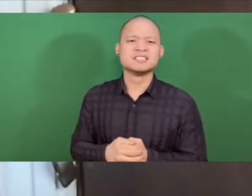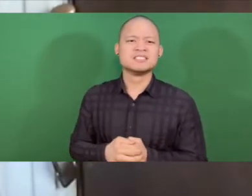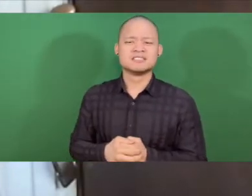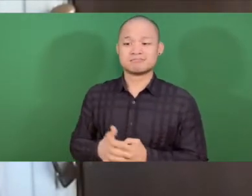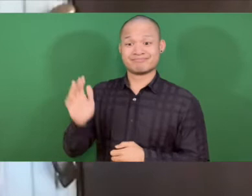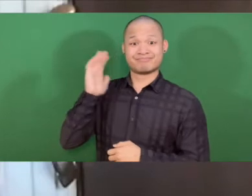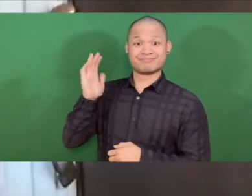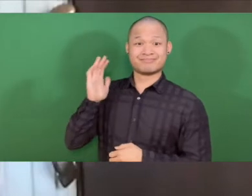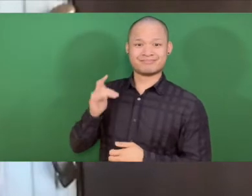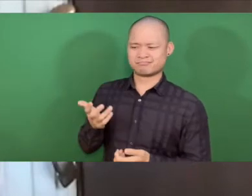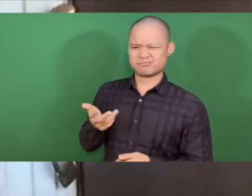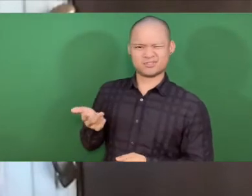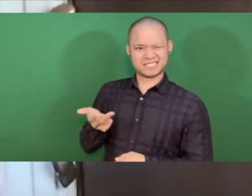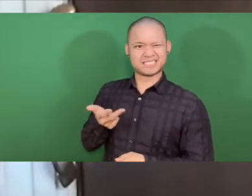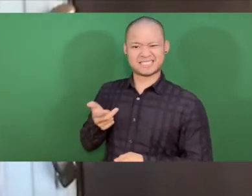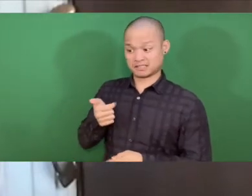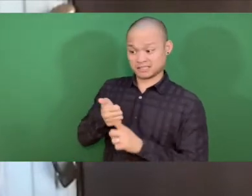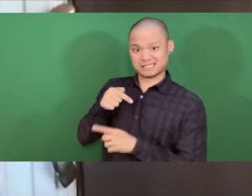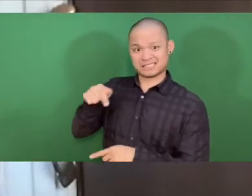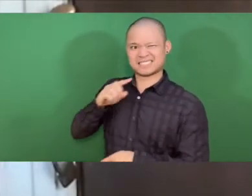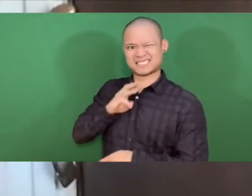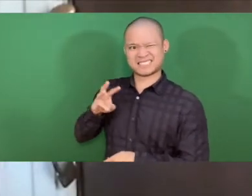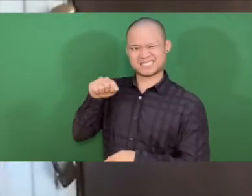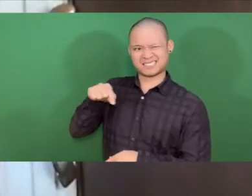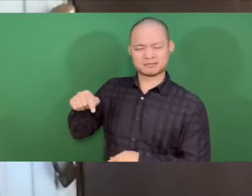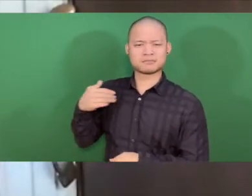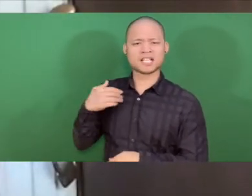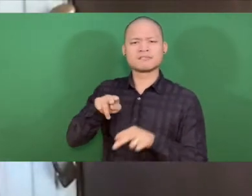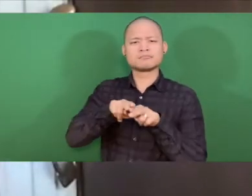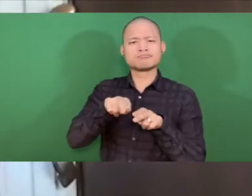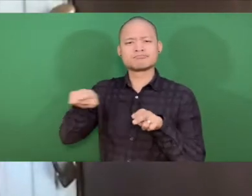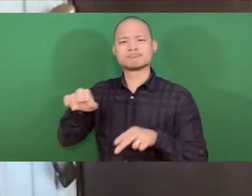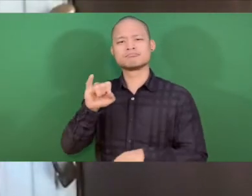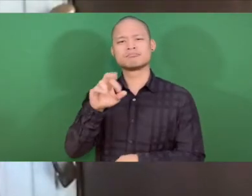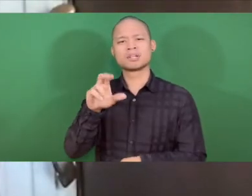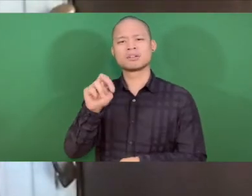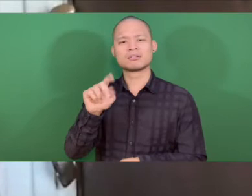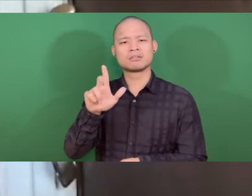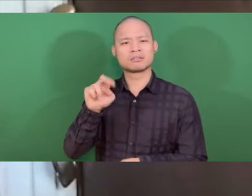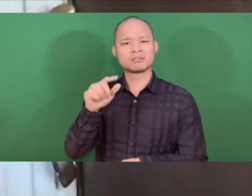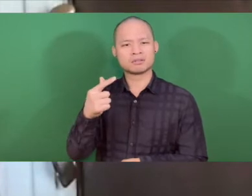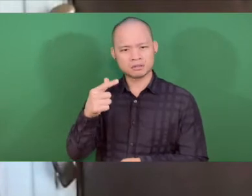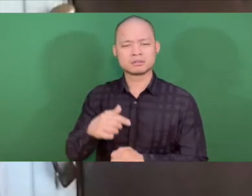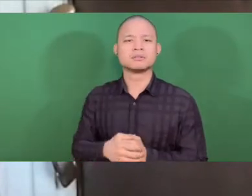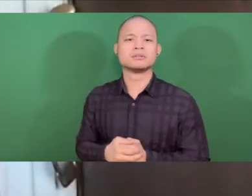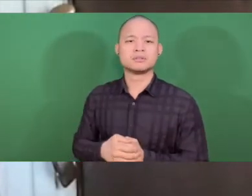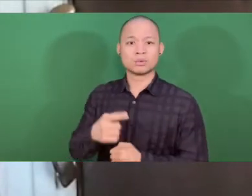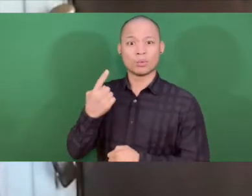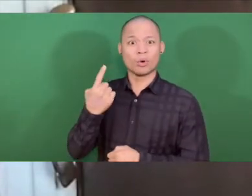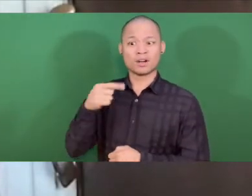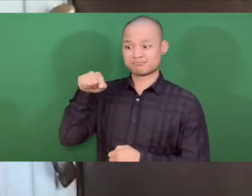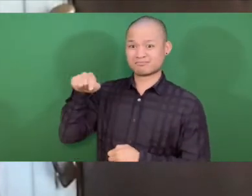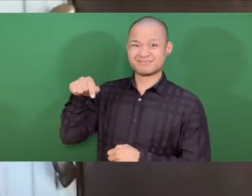6 years old, each in our own iron lung. And one iron lung began to